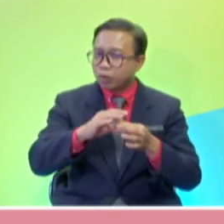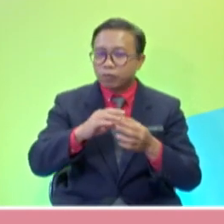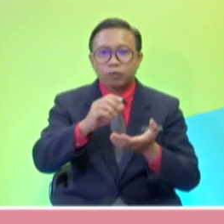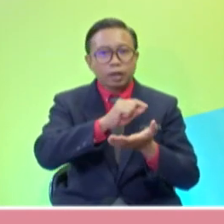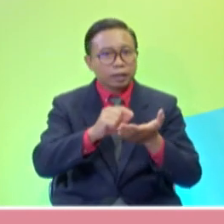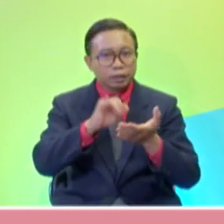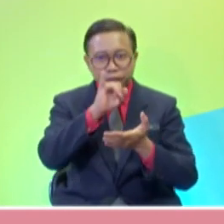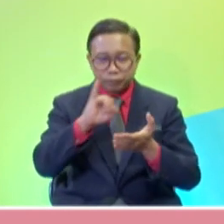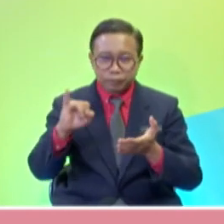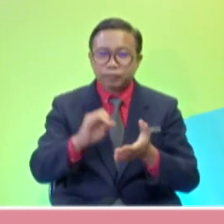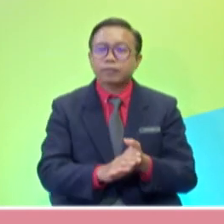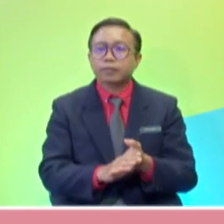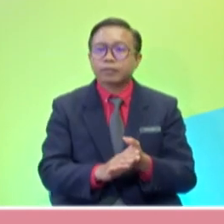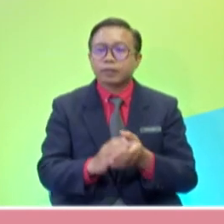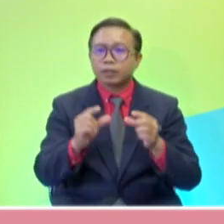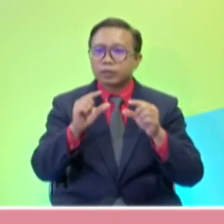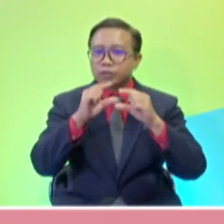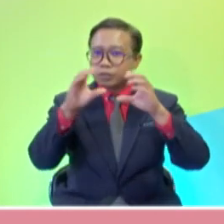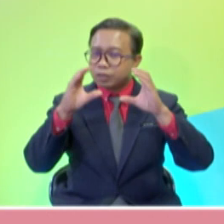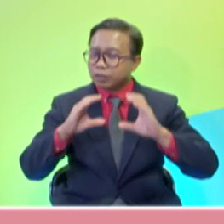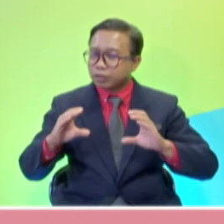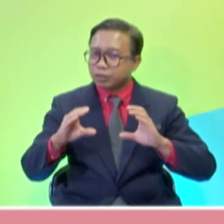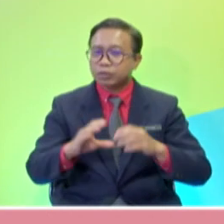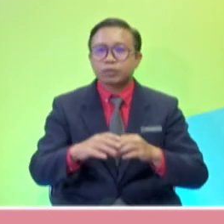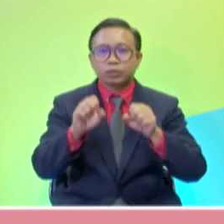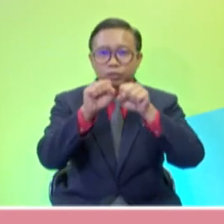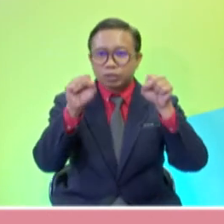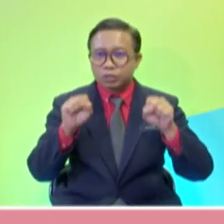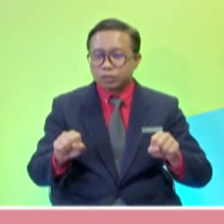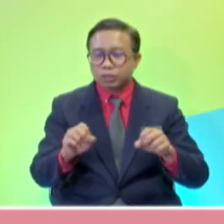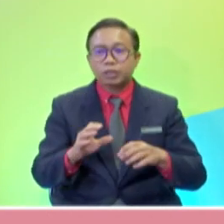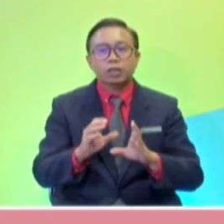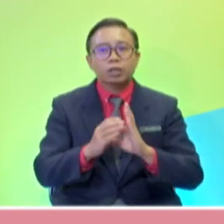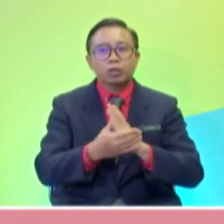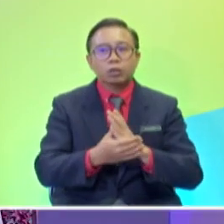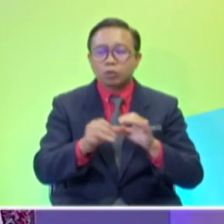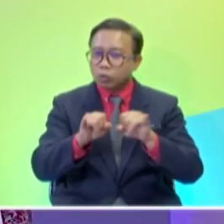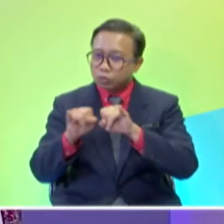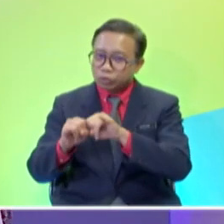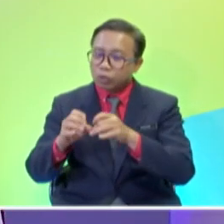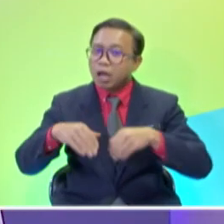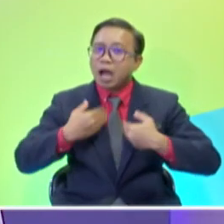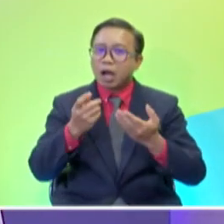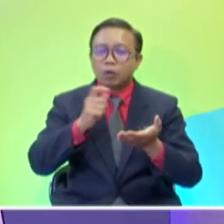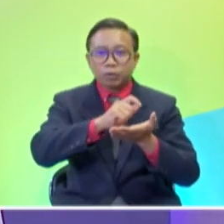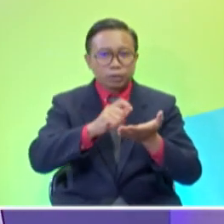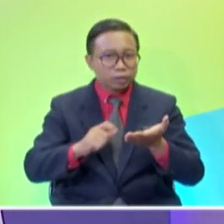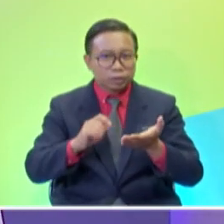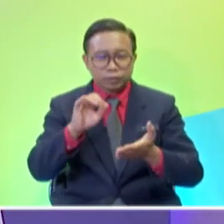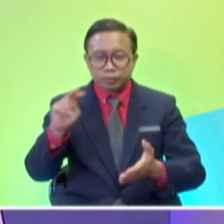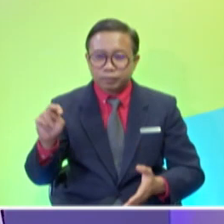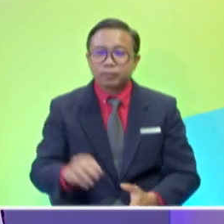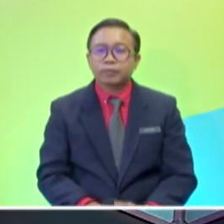the sentences itself, the sentence structure, and also how it's being written. Okay? All right, are we